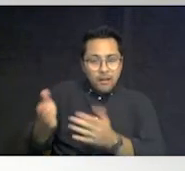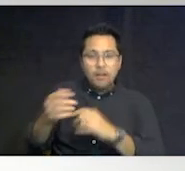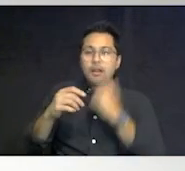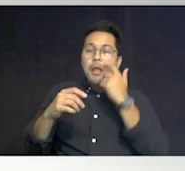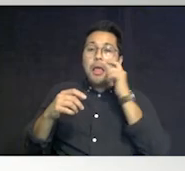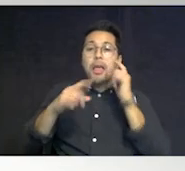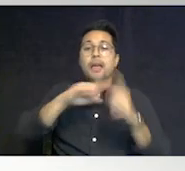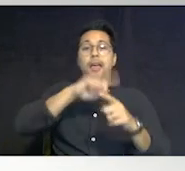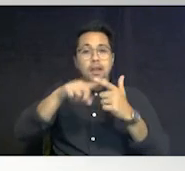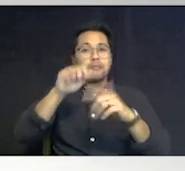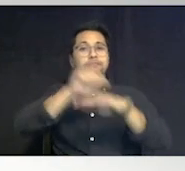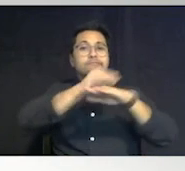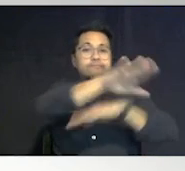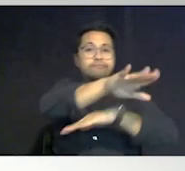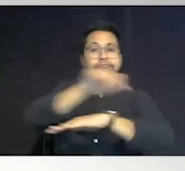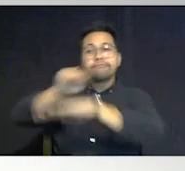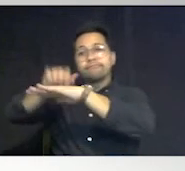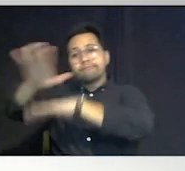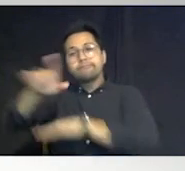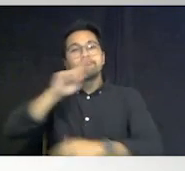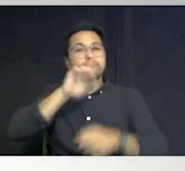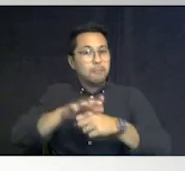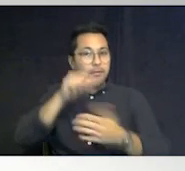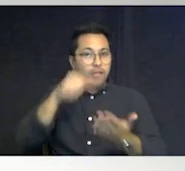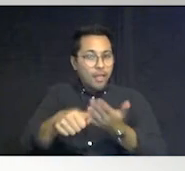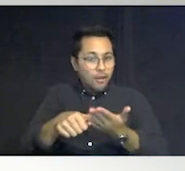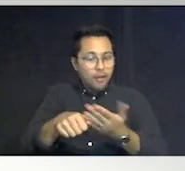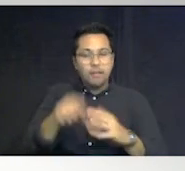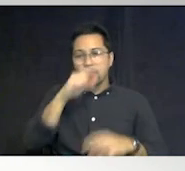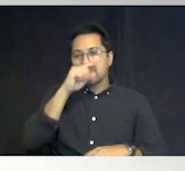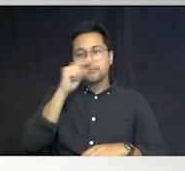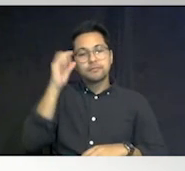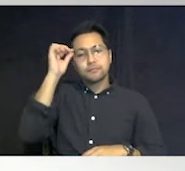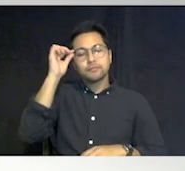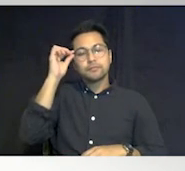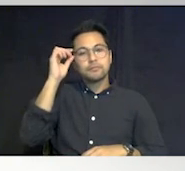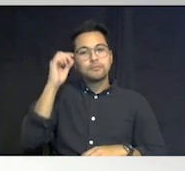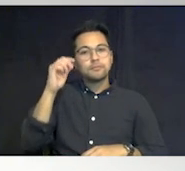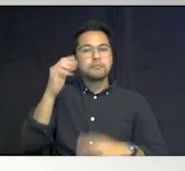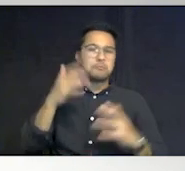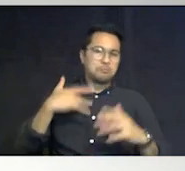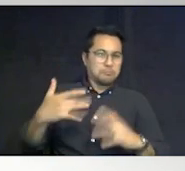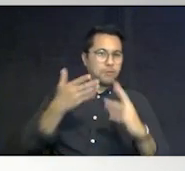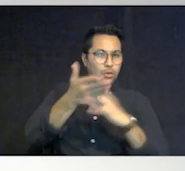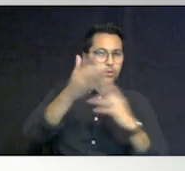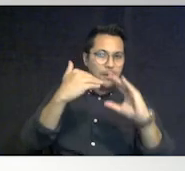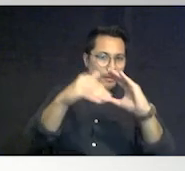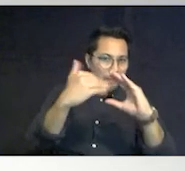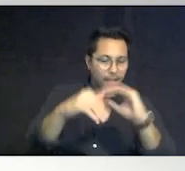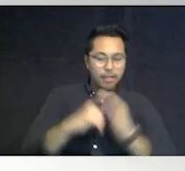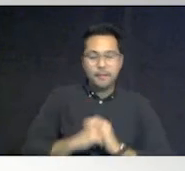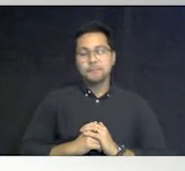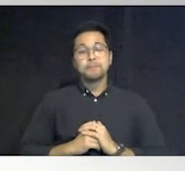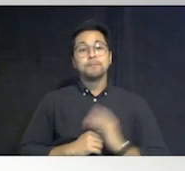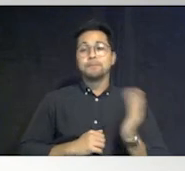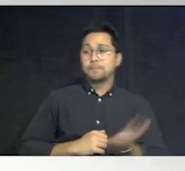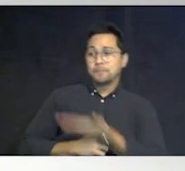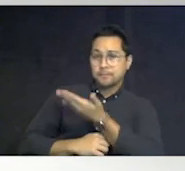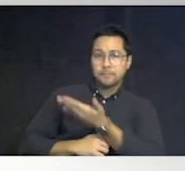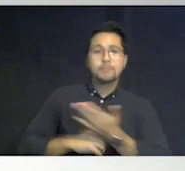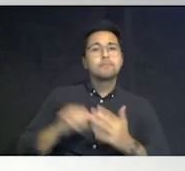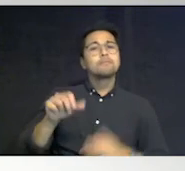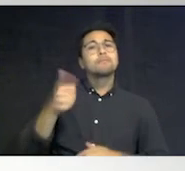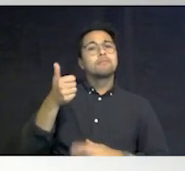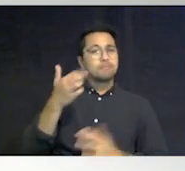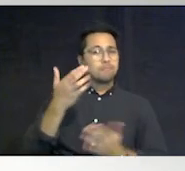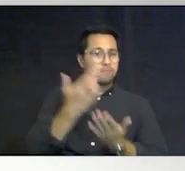the district, the parent, and the assigned facilitator via email unless otherwise indicated. Here are some additional